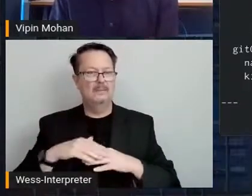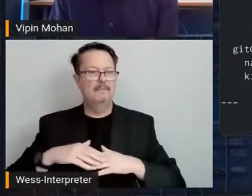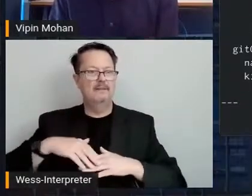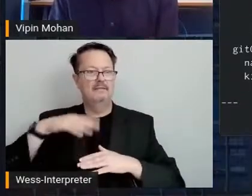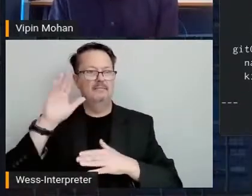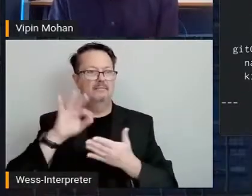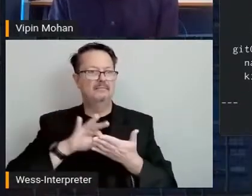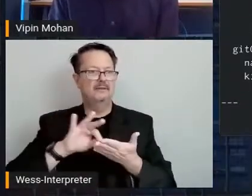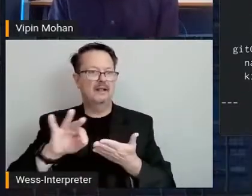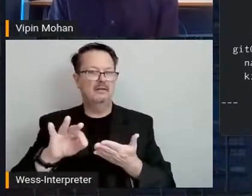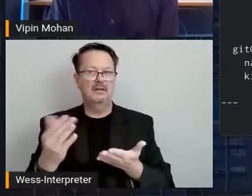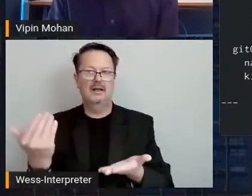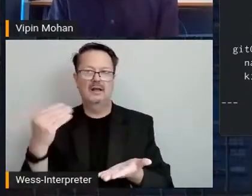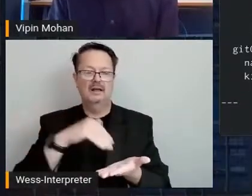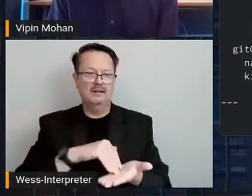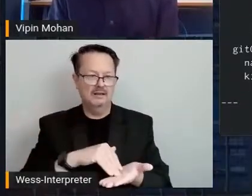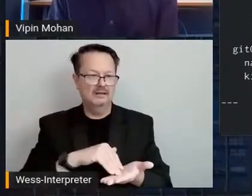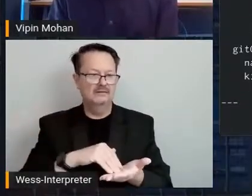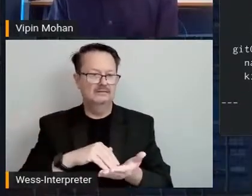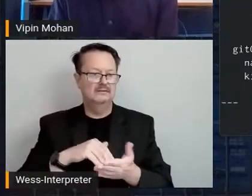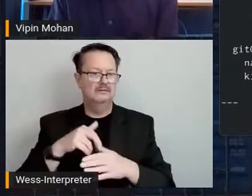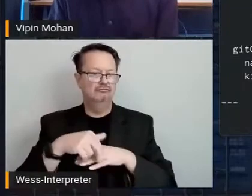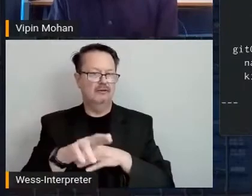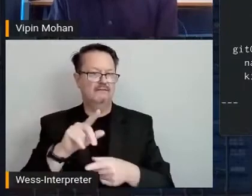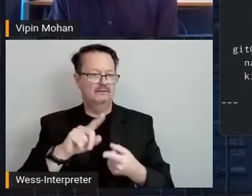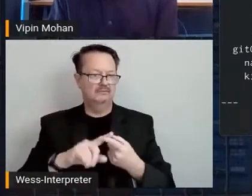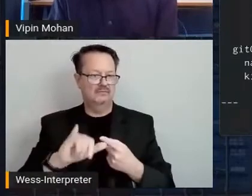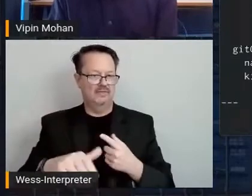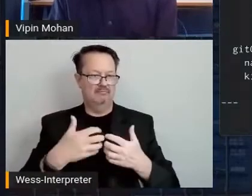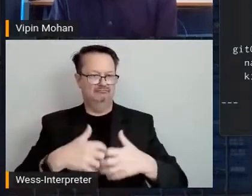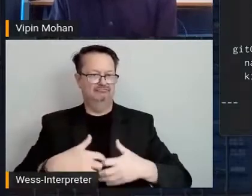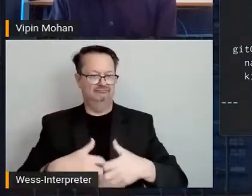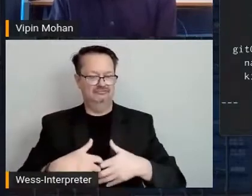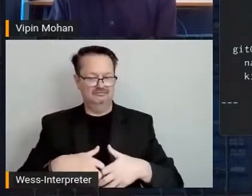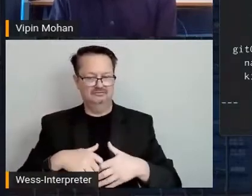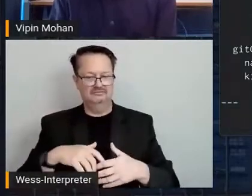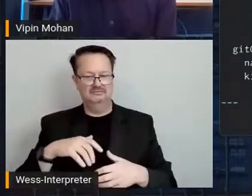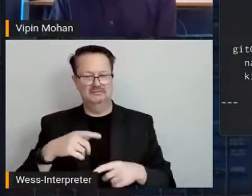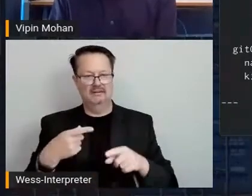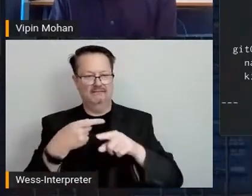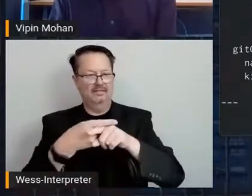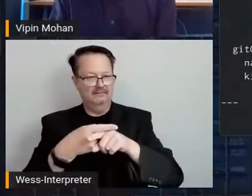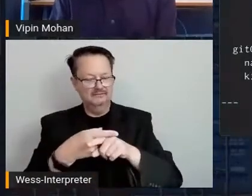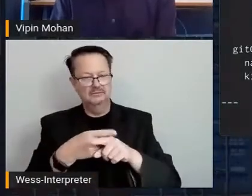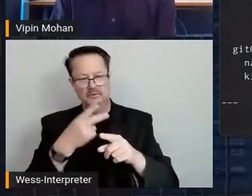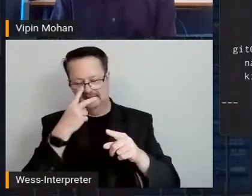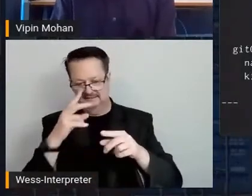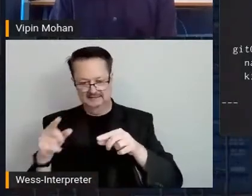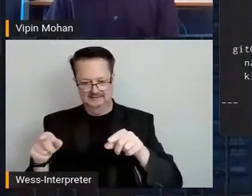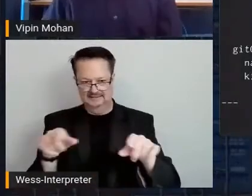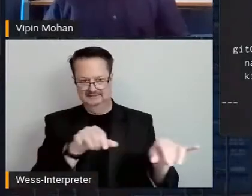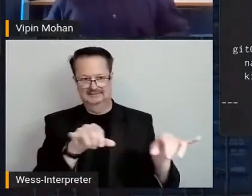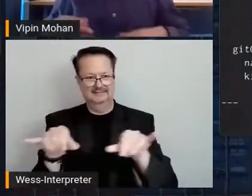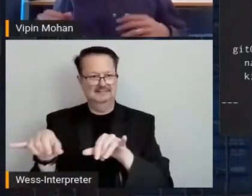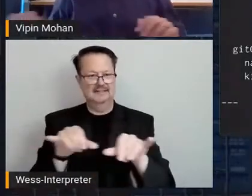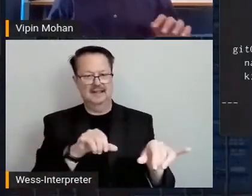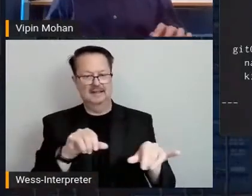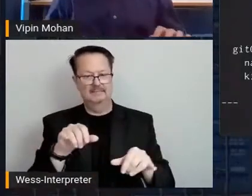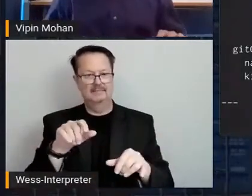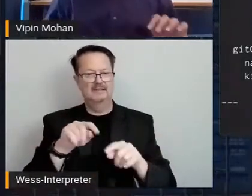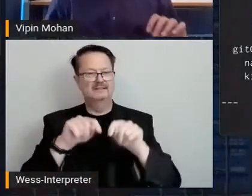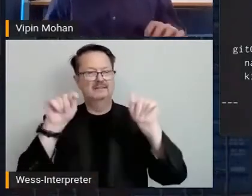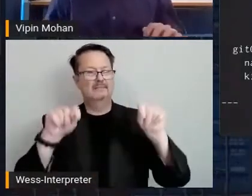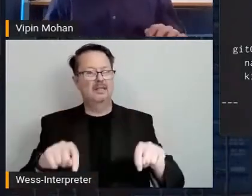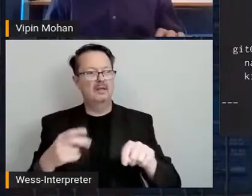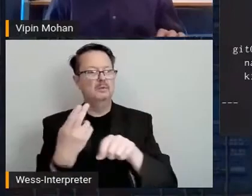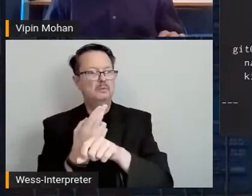here. Once again, a reference to the vSphere machine config, which basically has the same, the template to be using, the